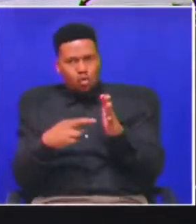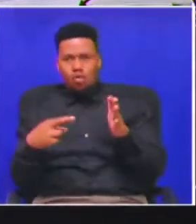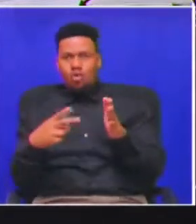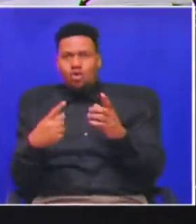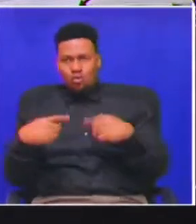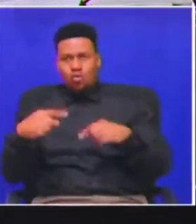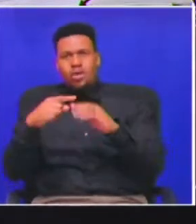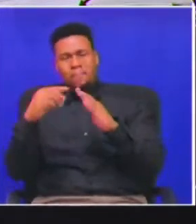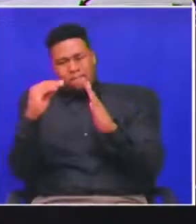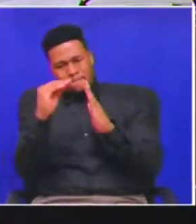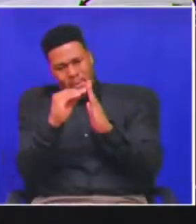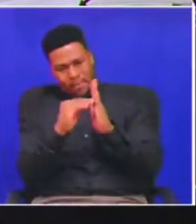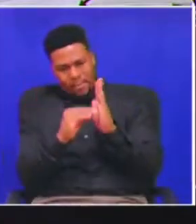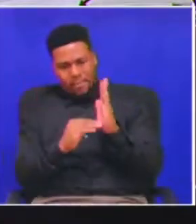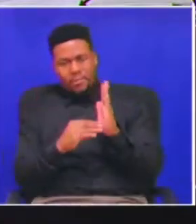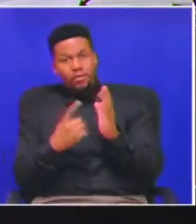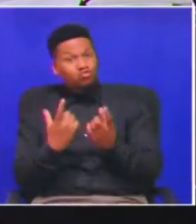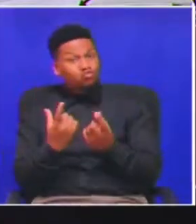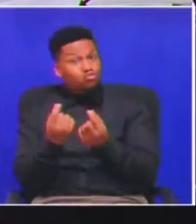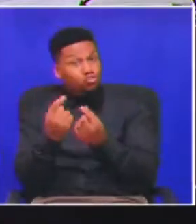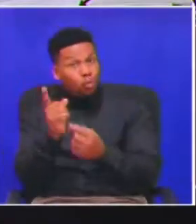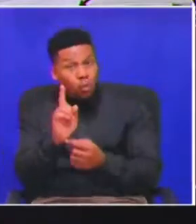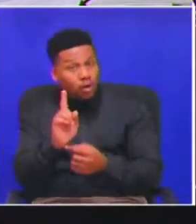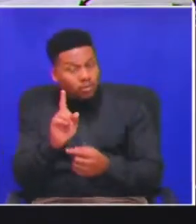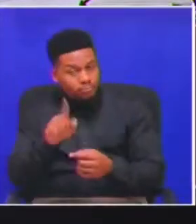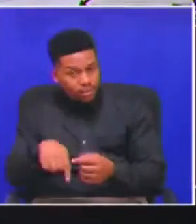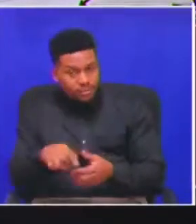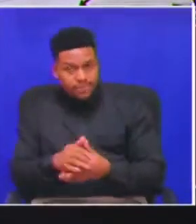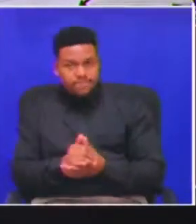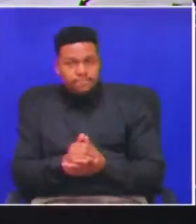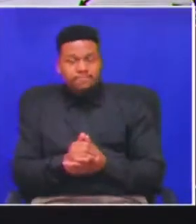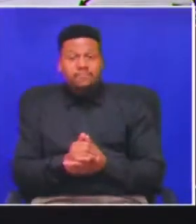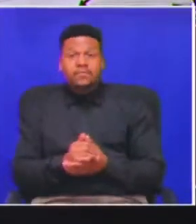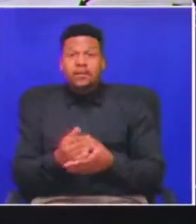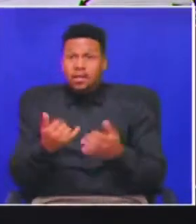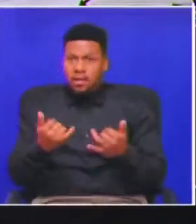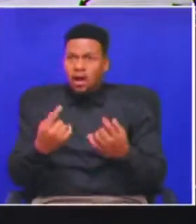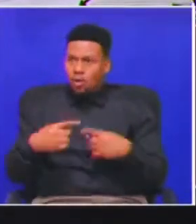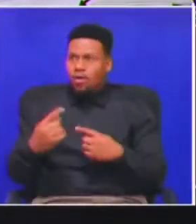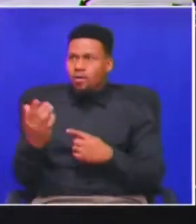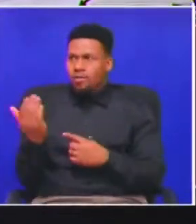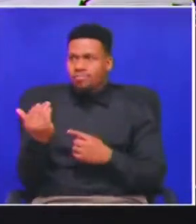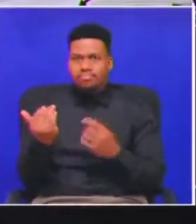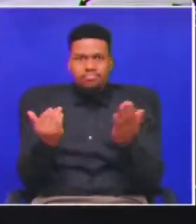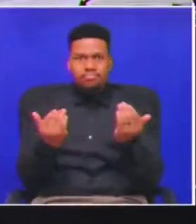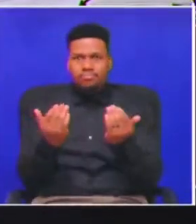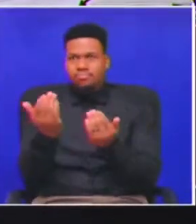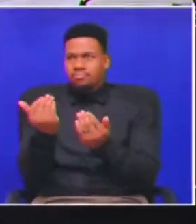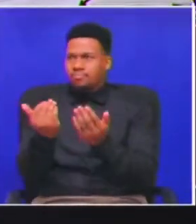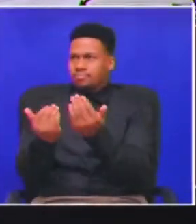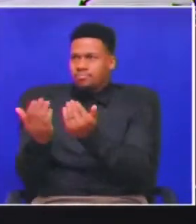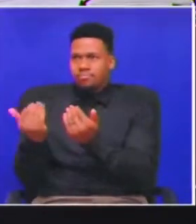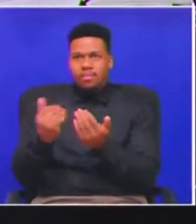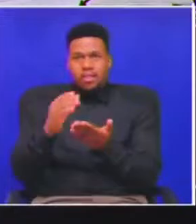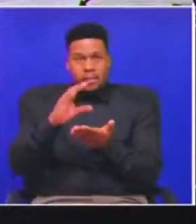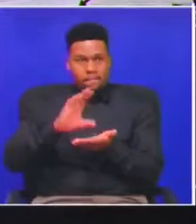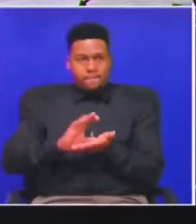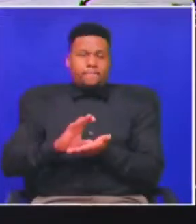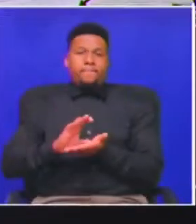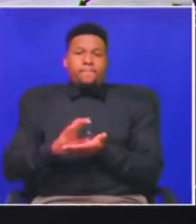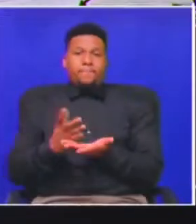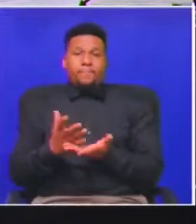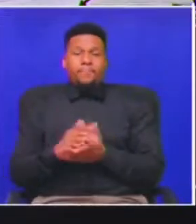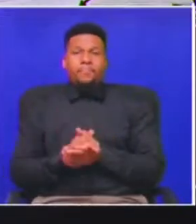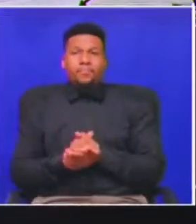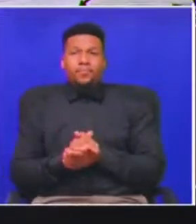And as we do so, we are attracting capital, which is in great need on